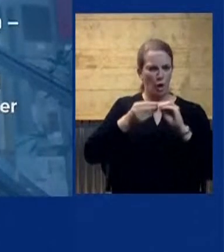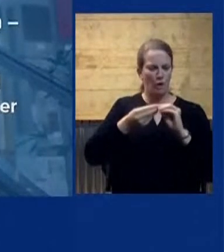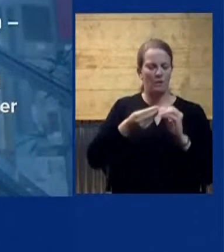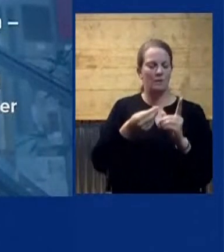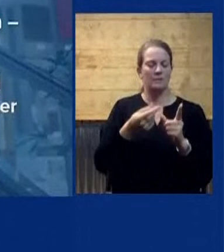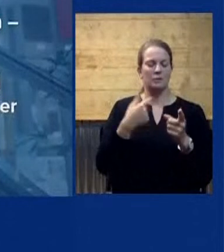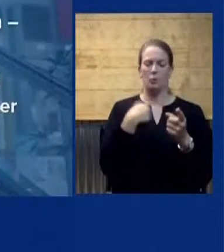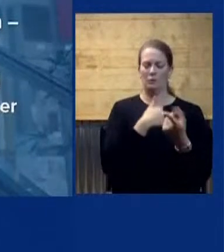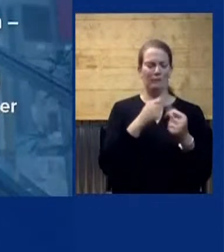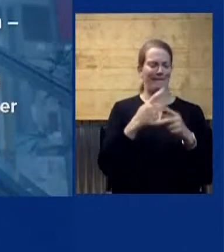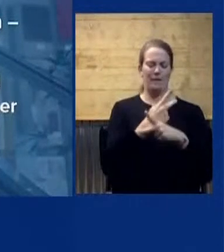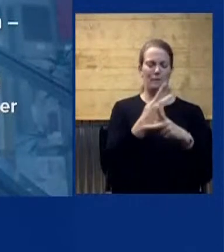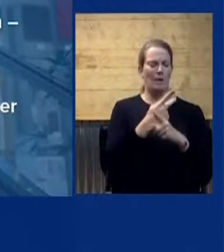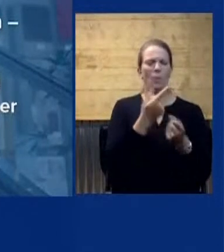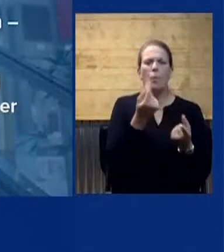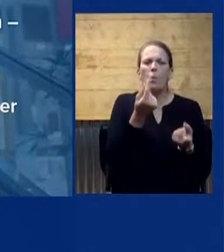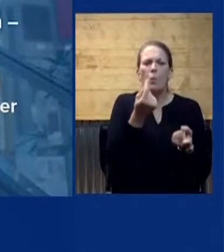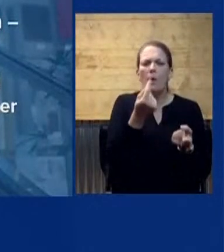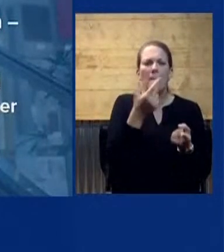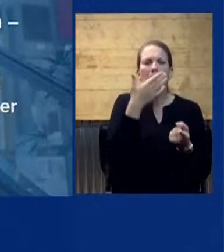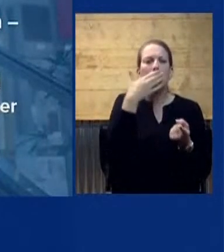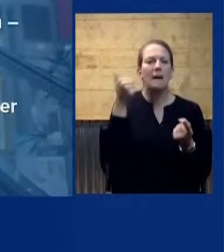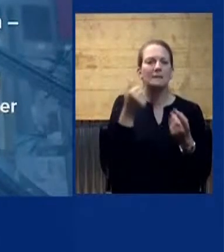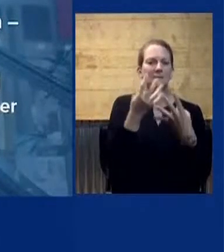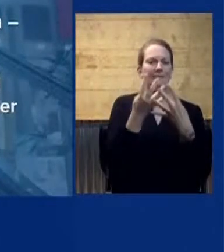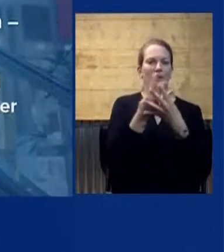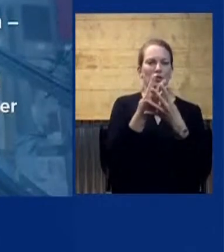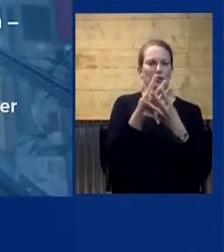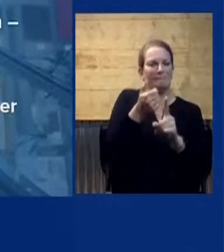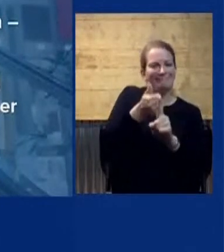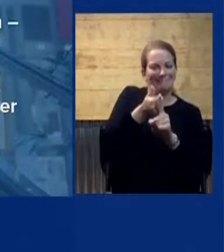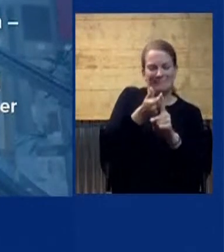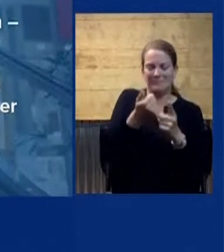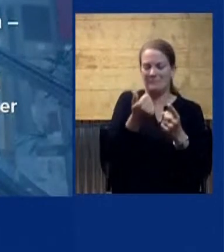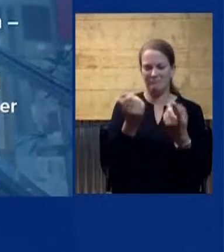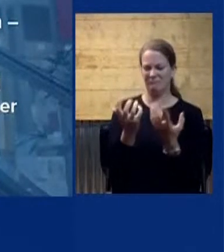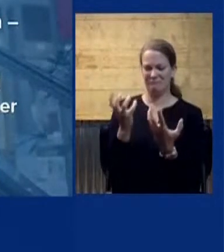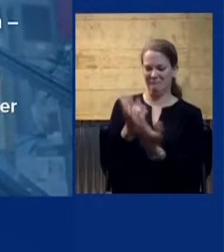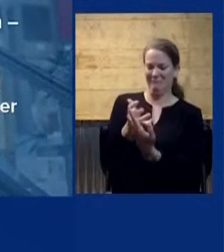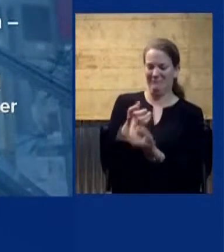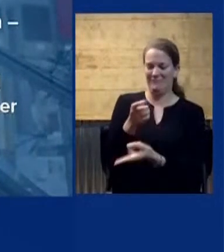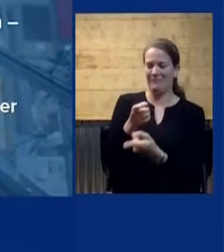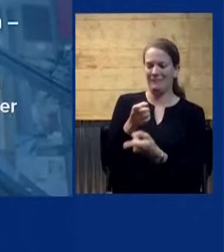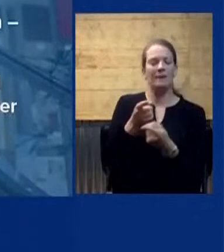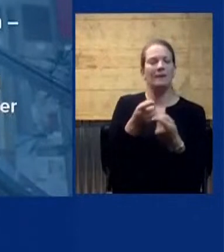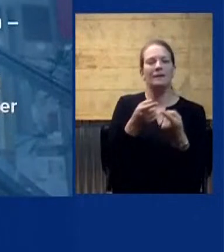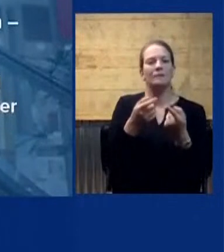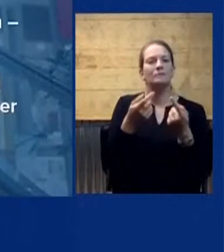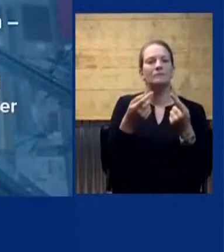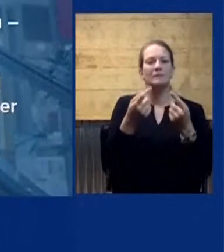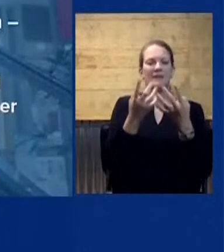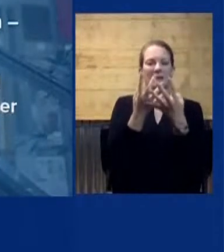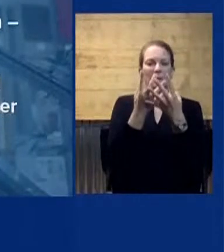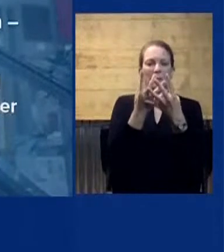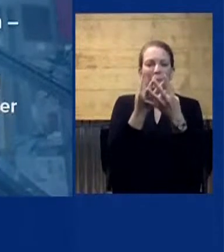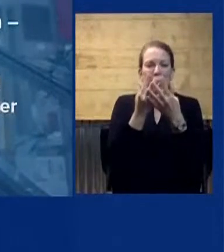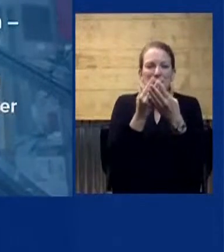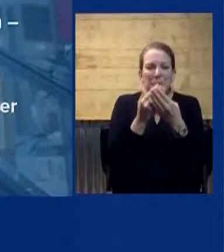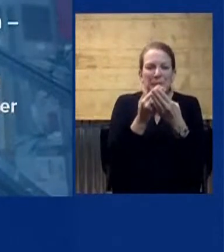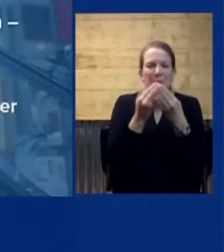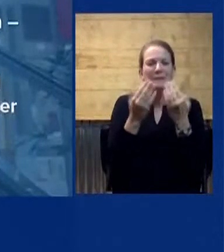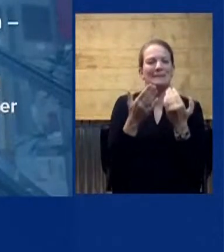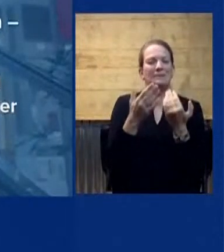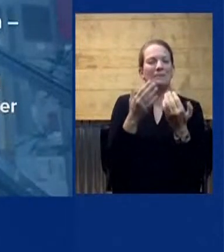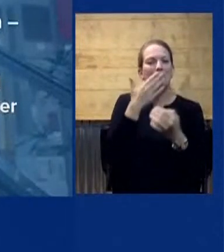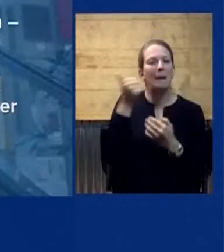we would like to see installed is what's called a MERV 13. It's the goes to the density of the filter and what it can actually filter